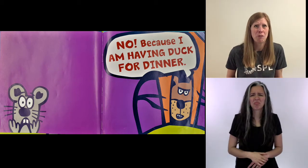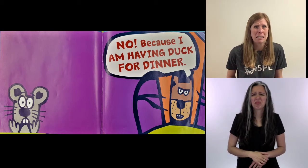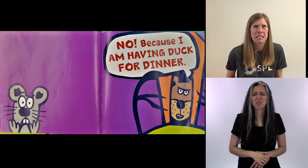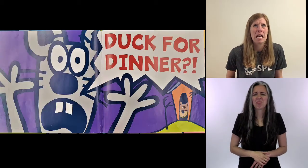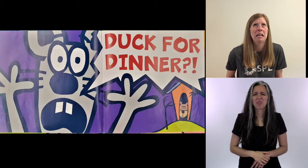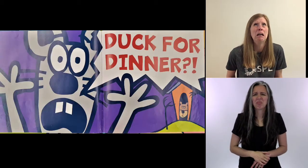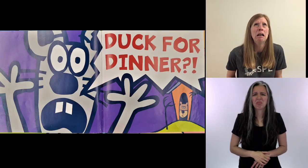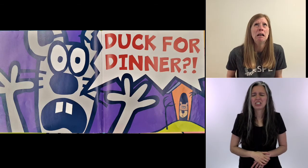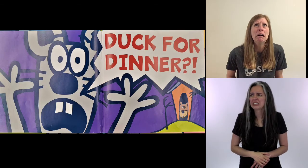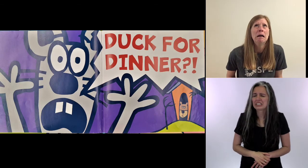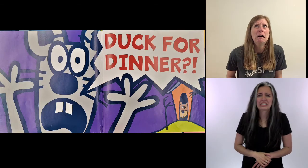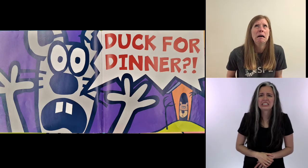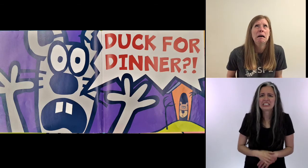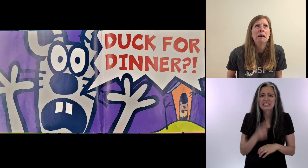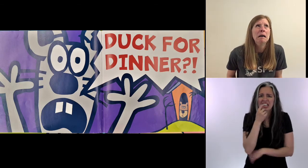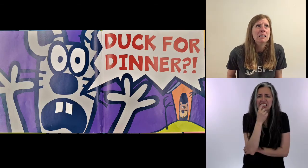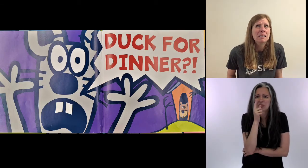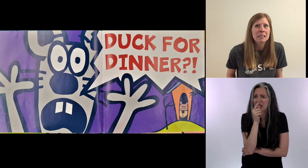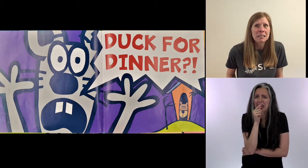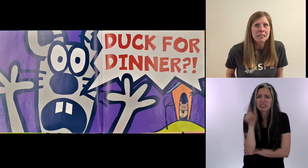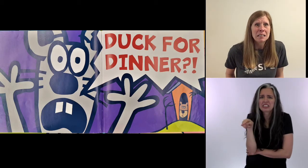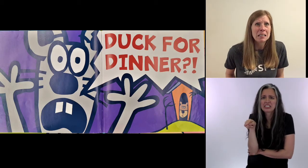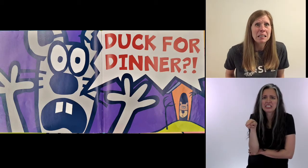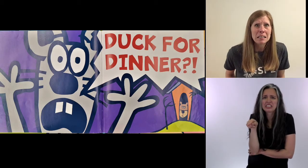Duck for dinner?